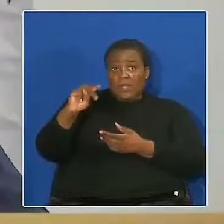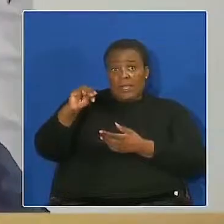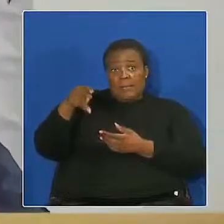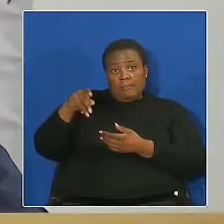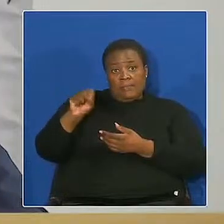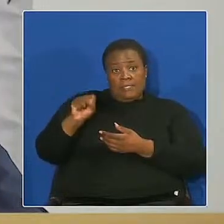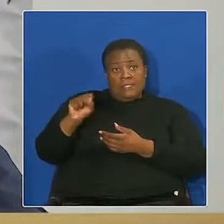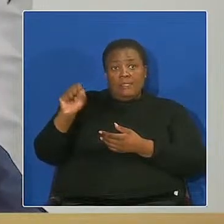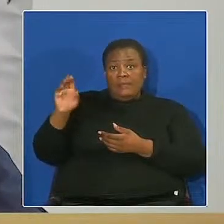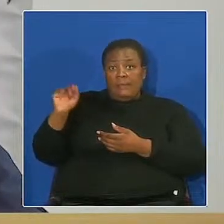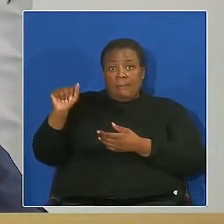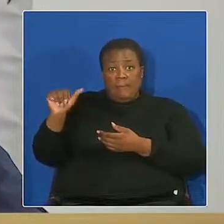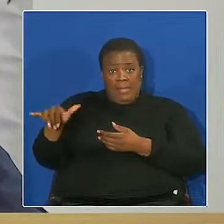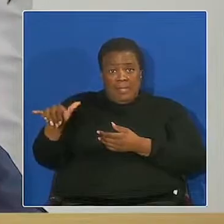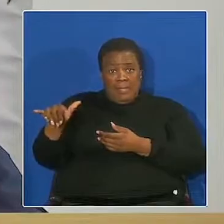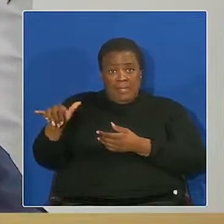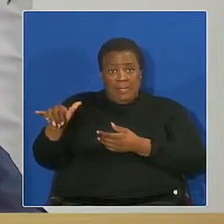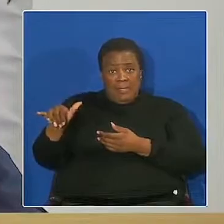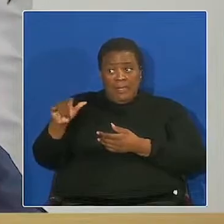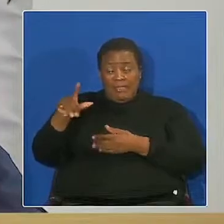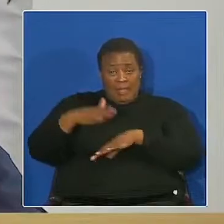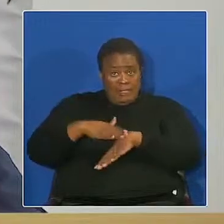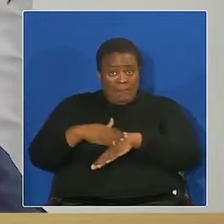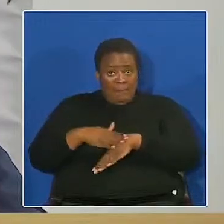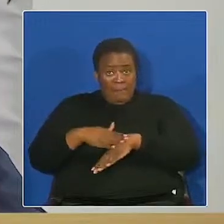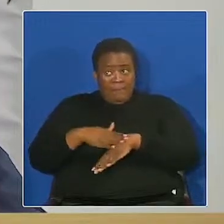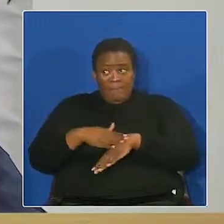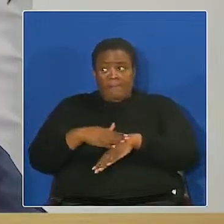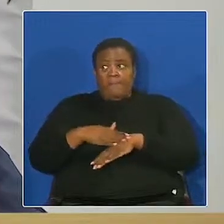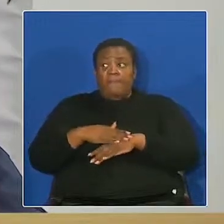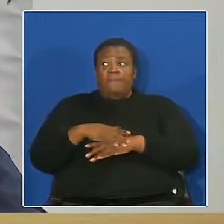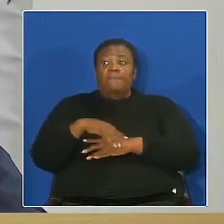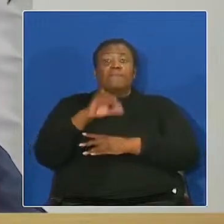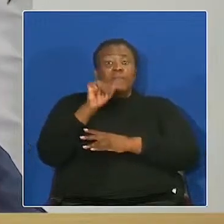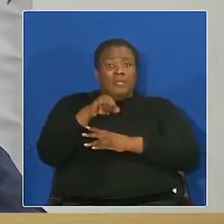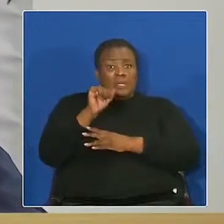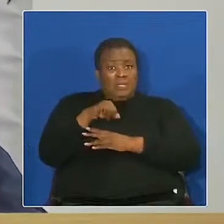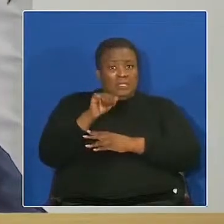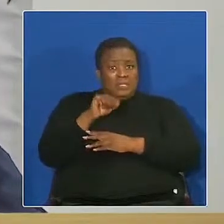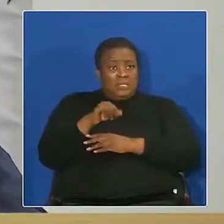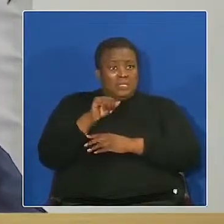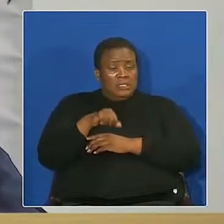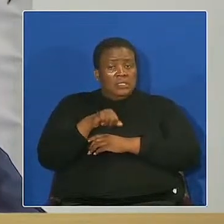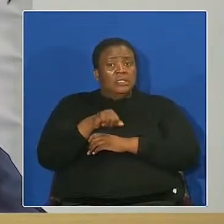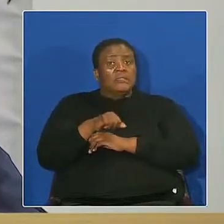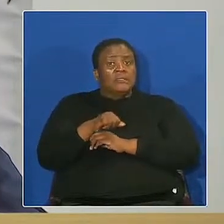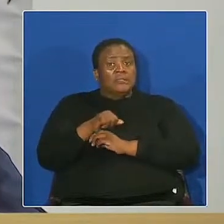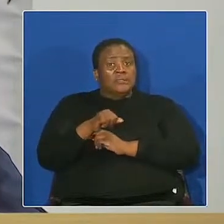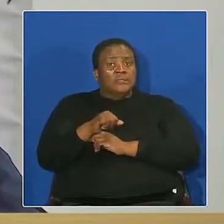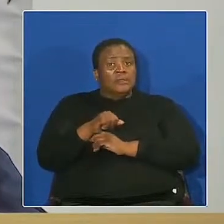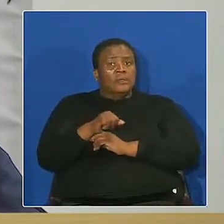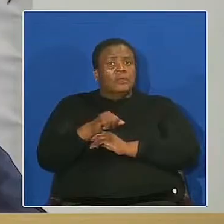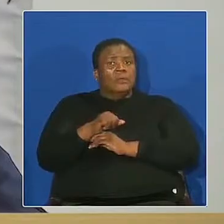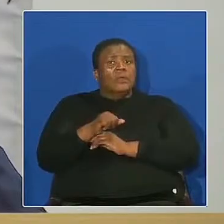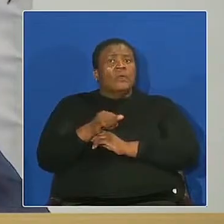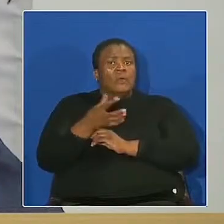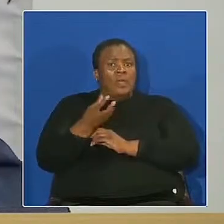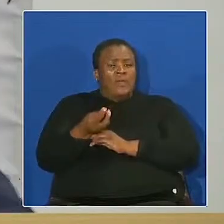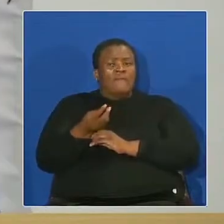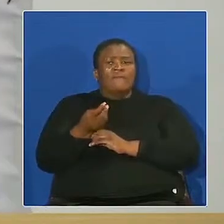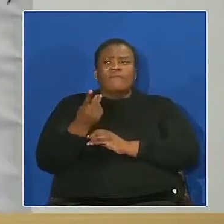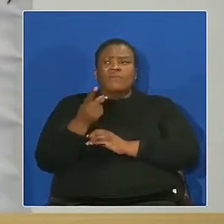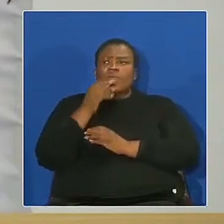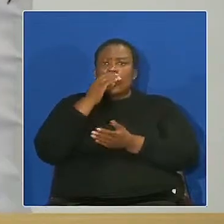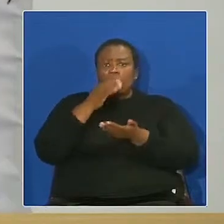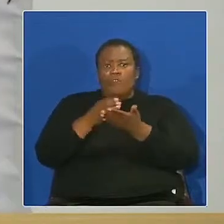Yes, we have the indication that is subject then to